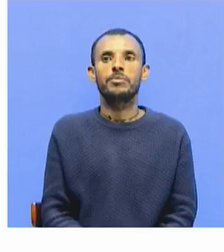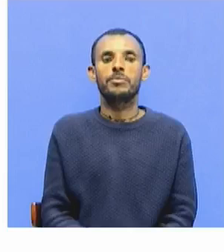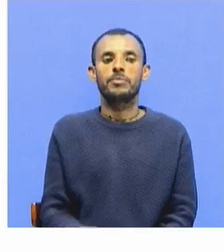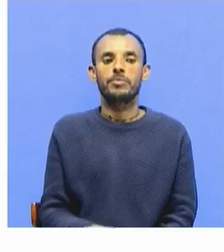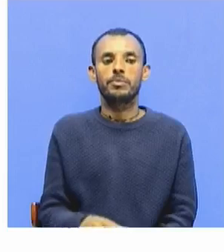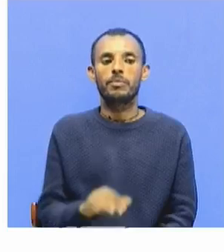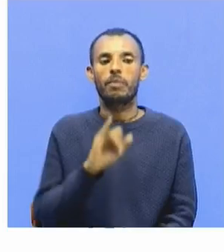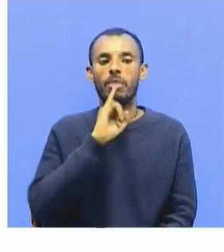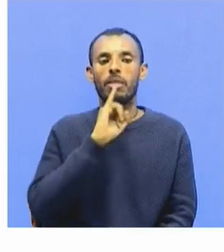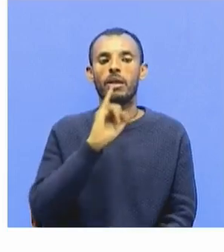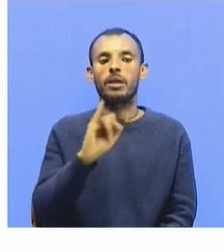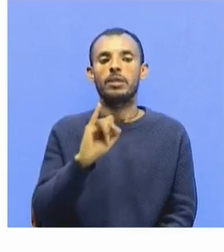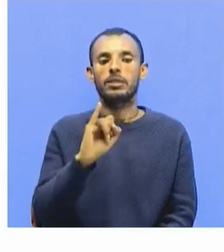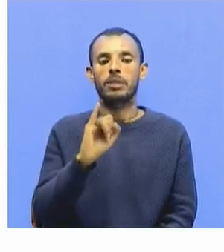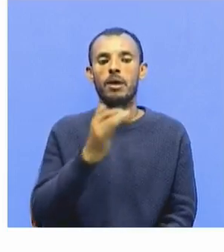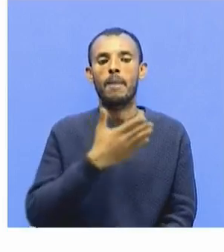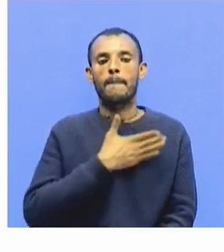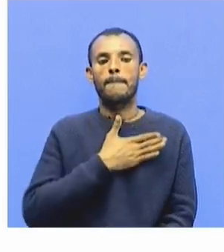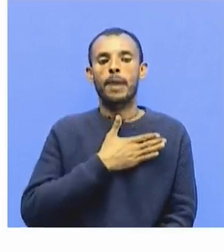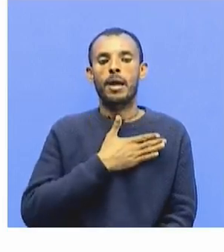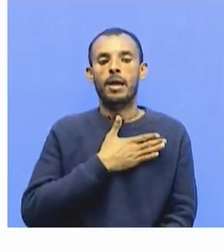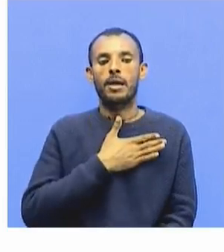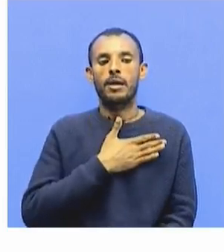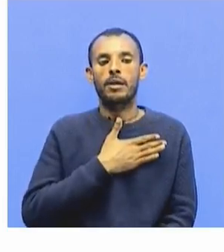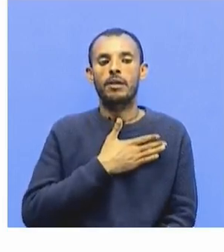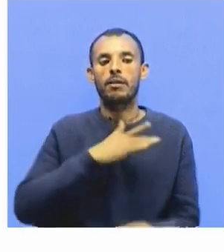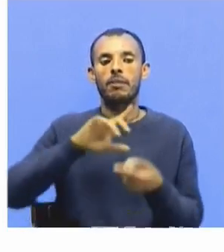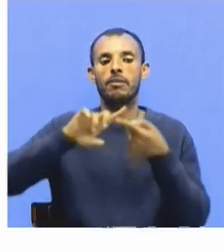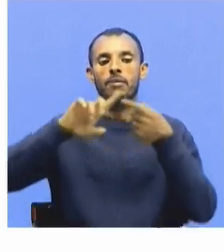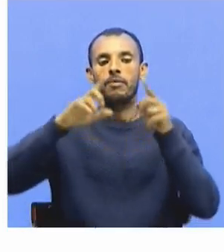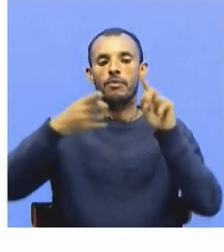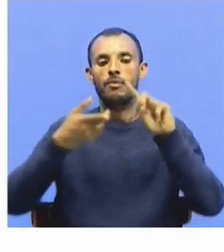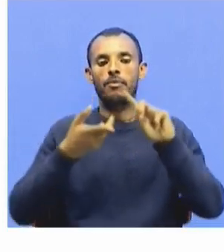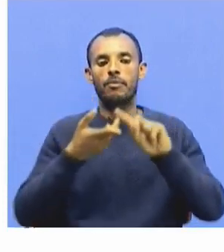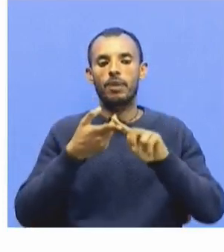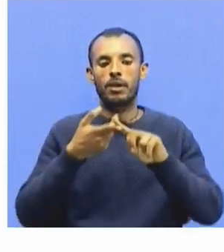is my friend.